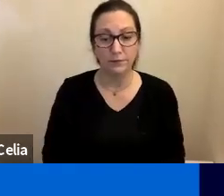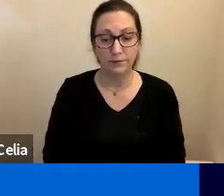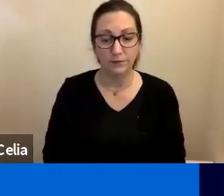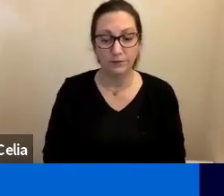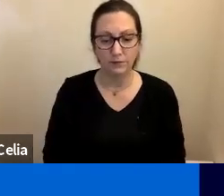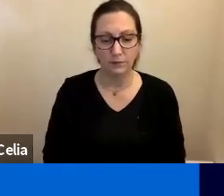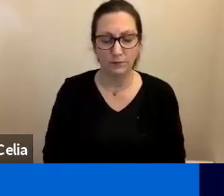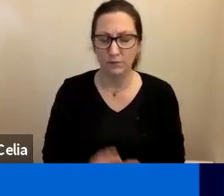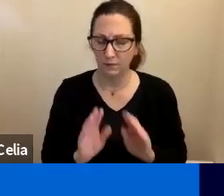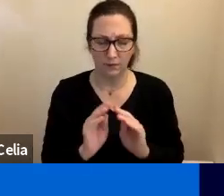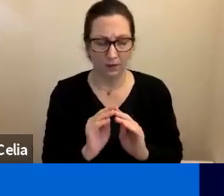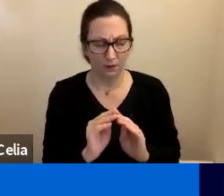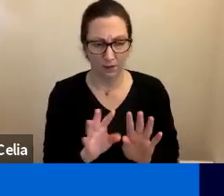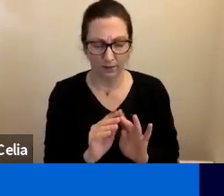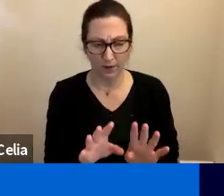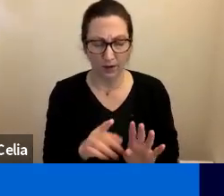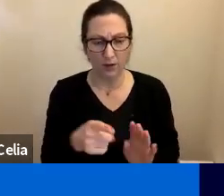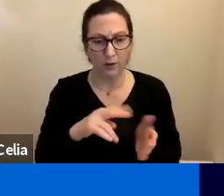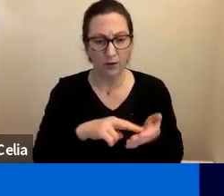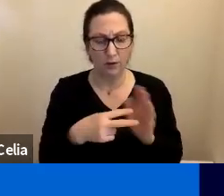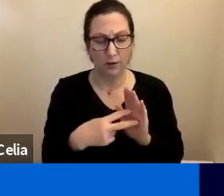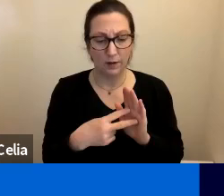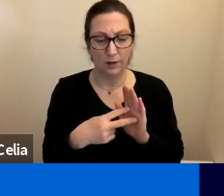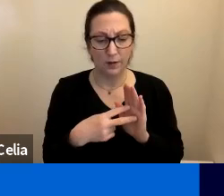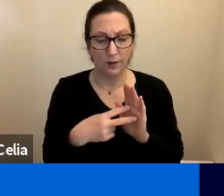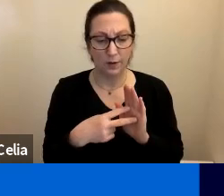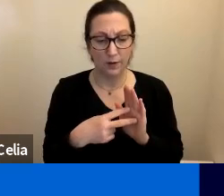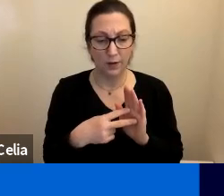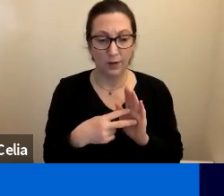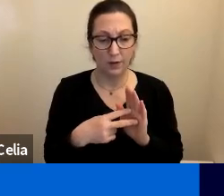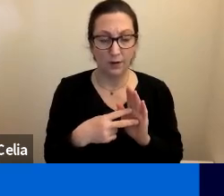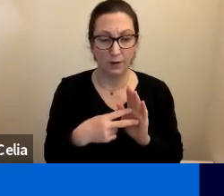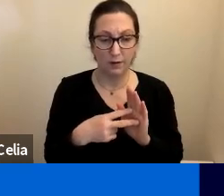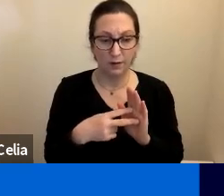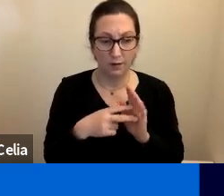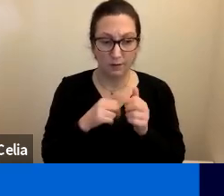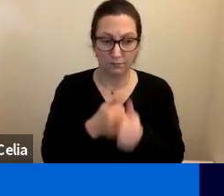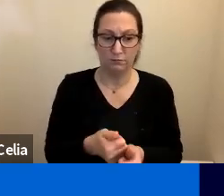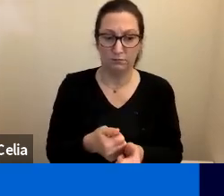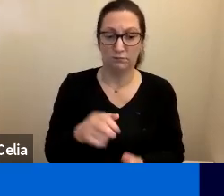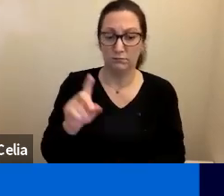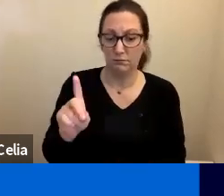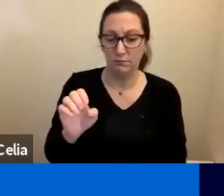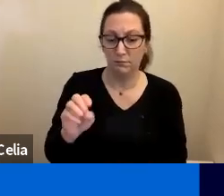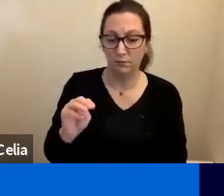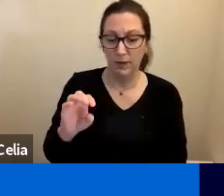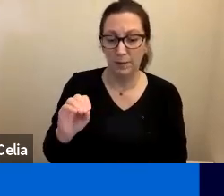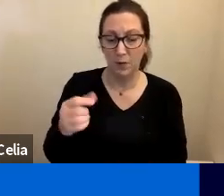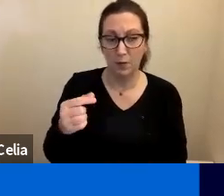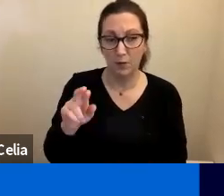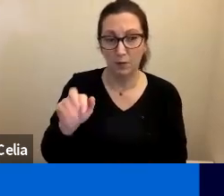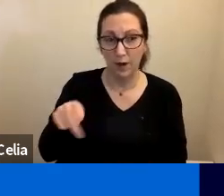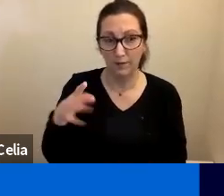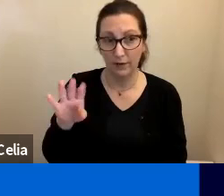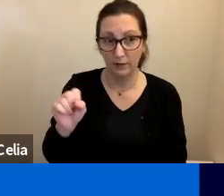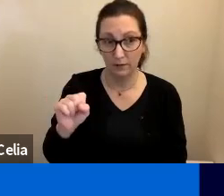To clarify, Mr. Kreger, you mean by the demographics? Sure. Is Yes.